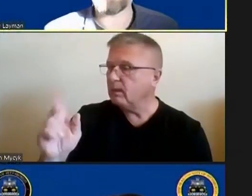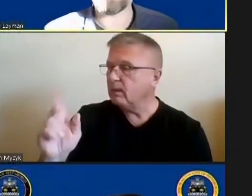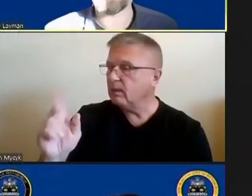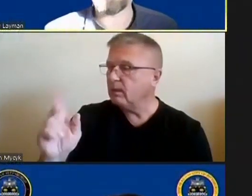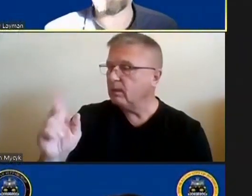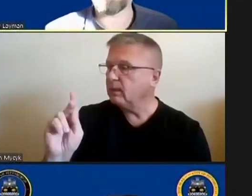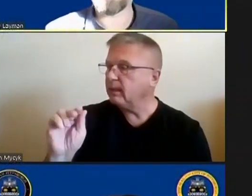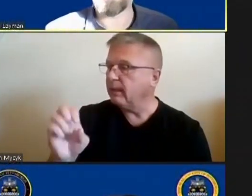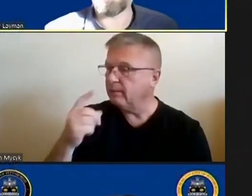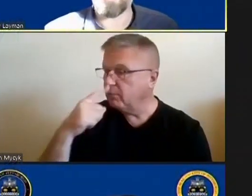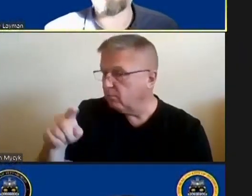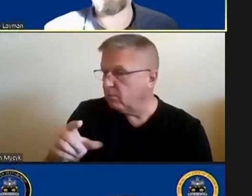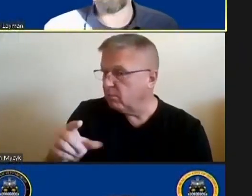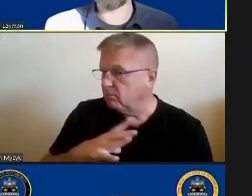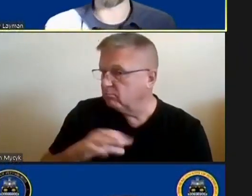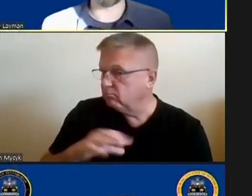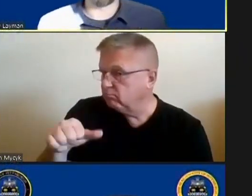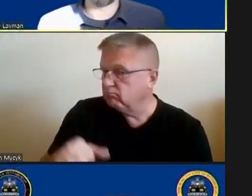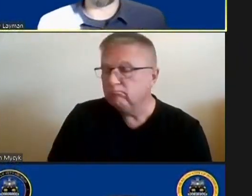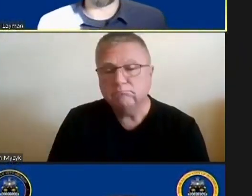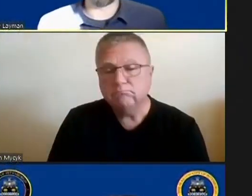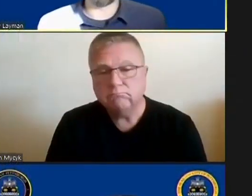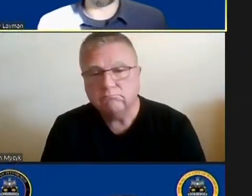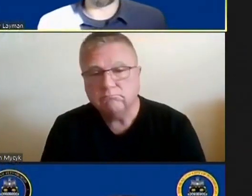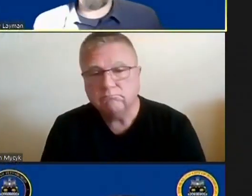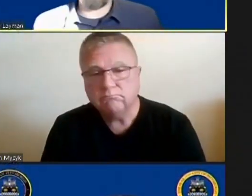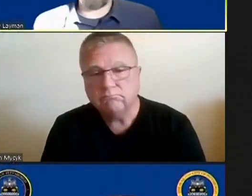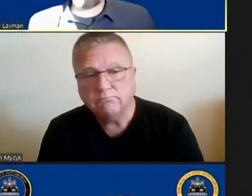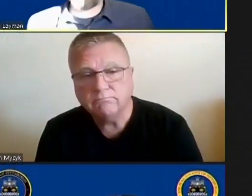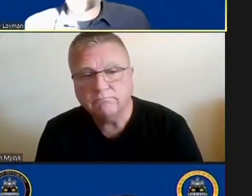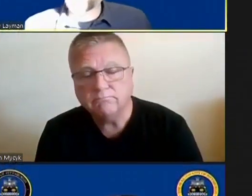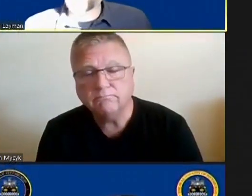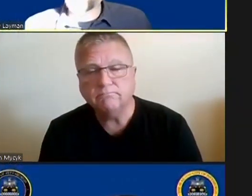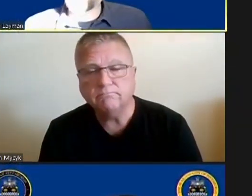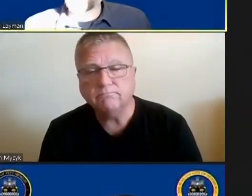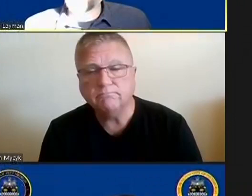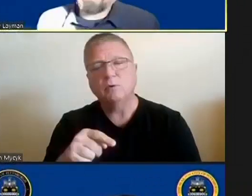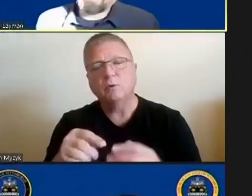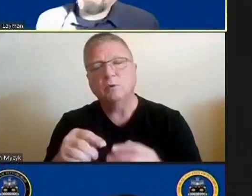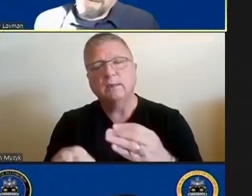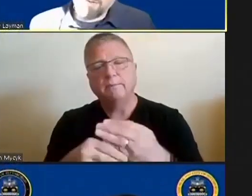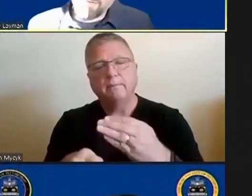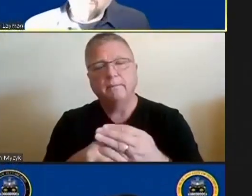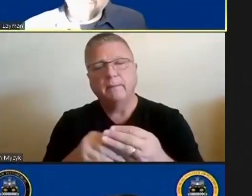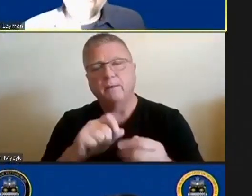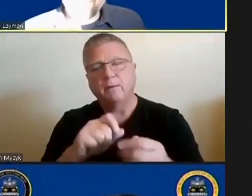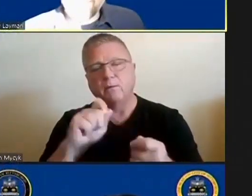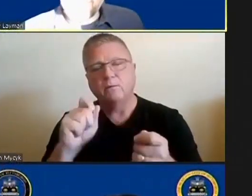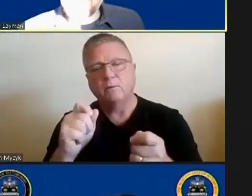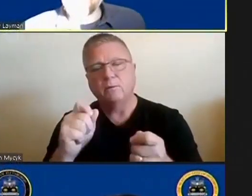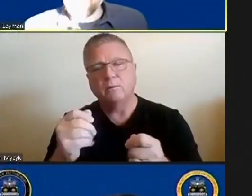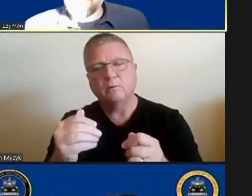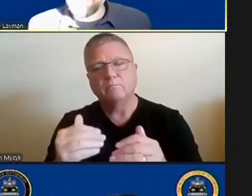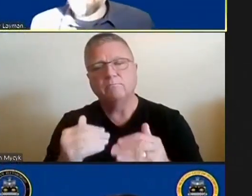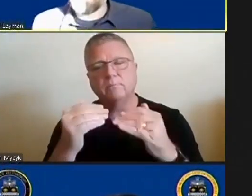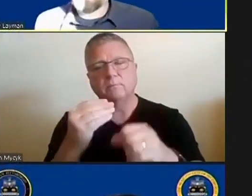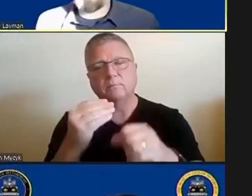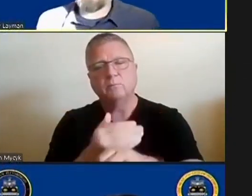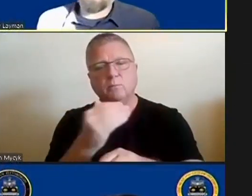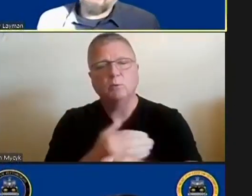Okay, so this amendment will revise the standards for the fences,